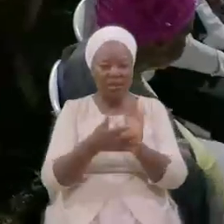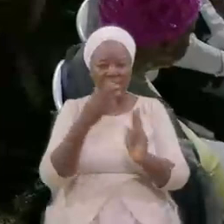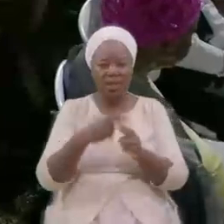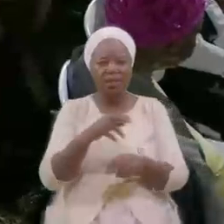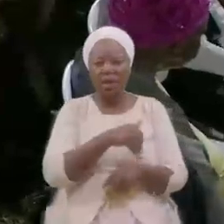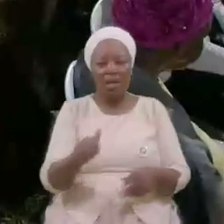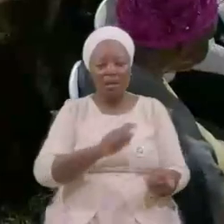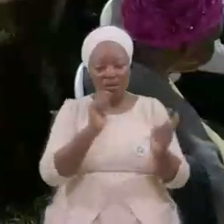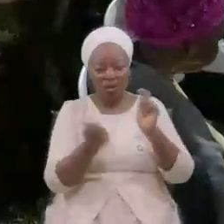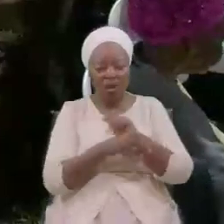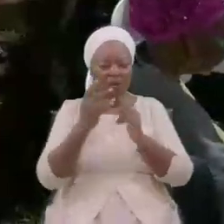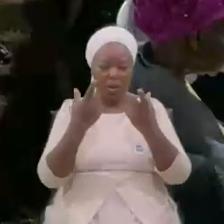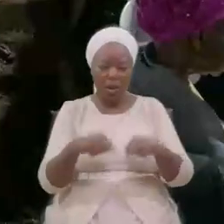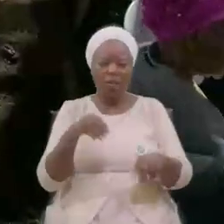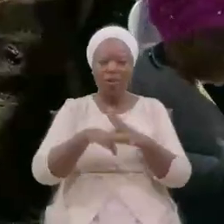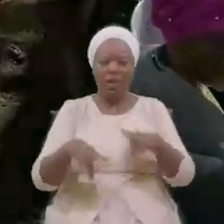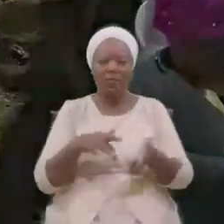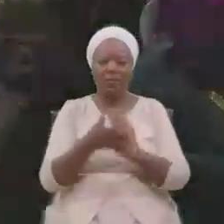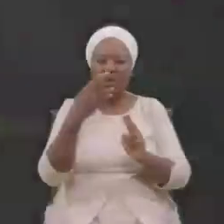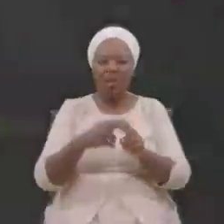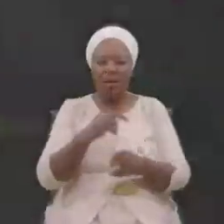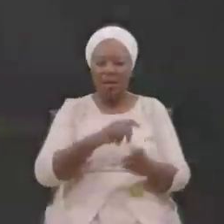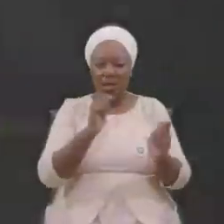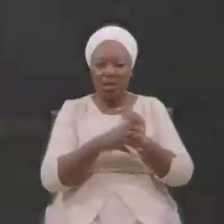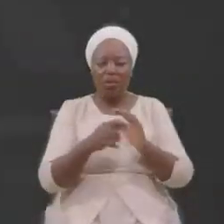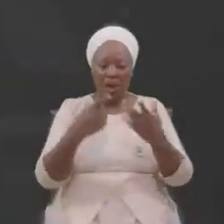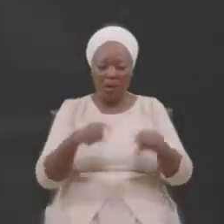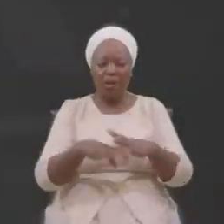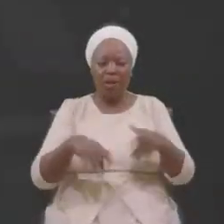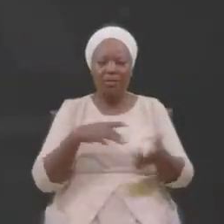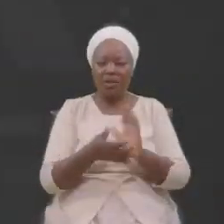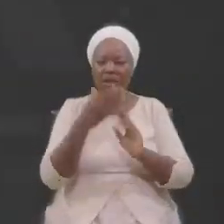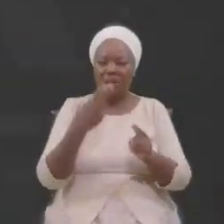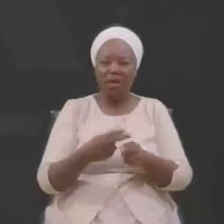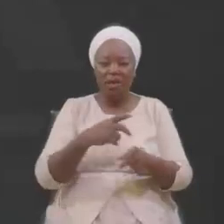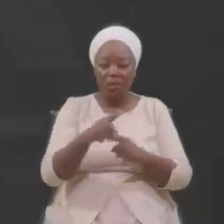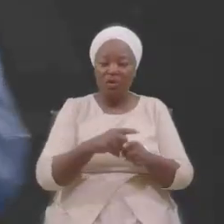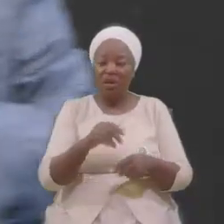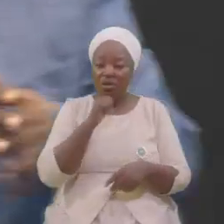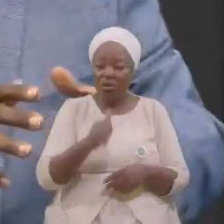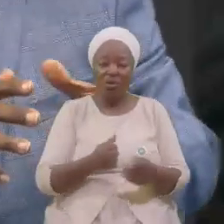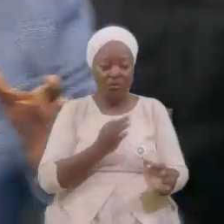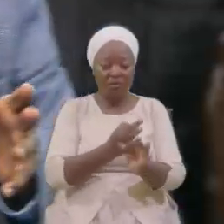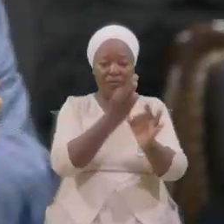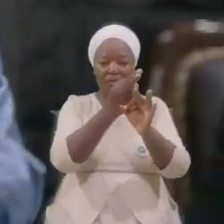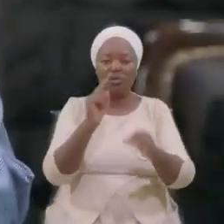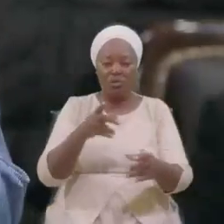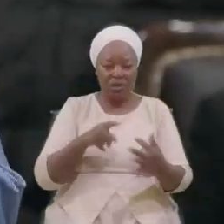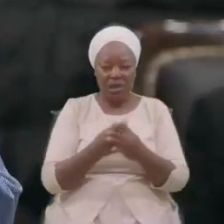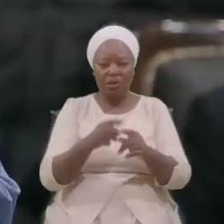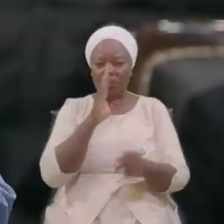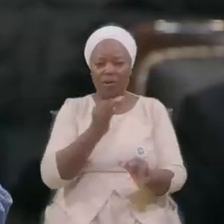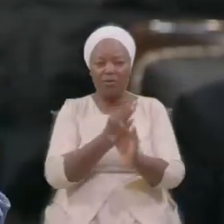your life. When you are dishonest, you're not going to be honest now. And where you were